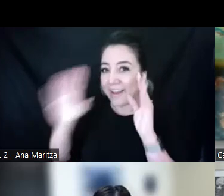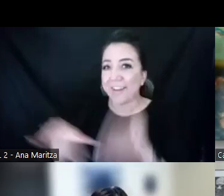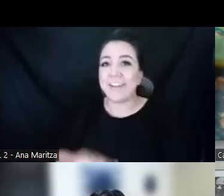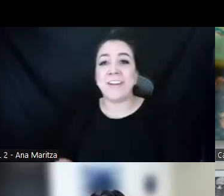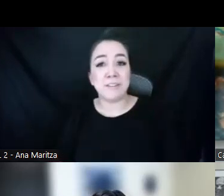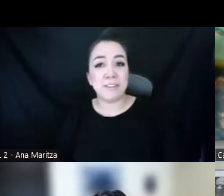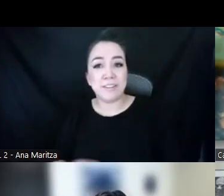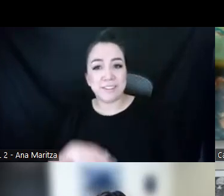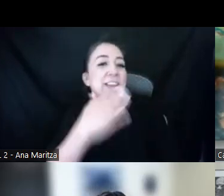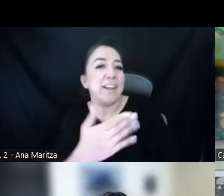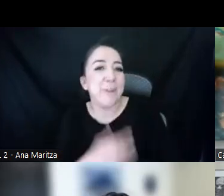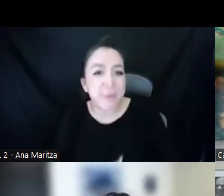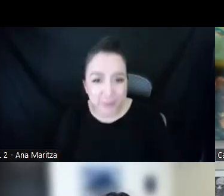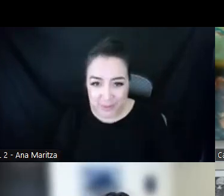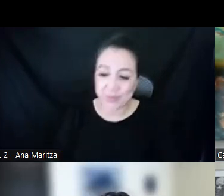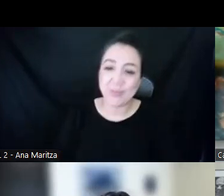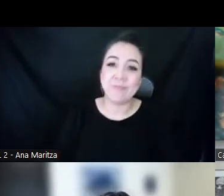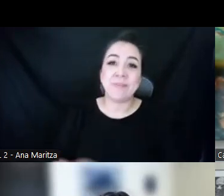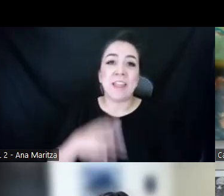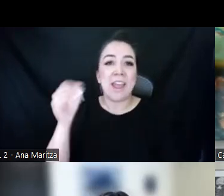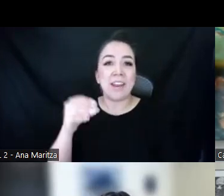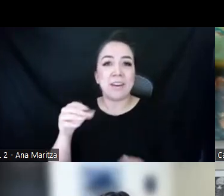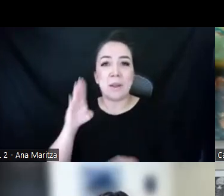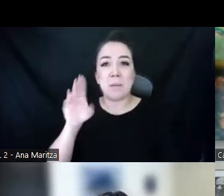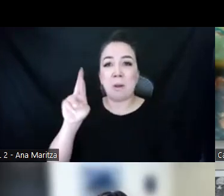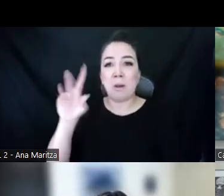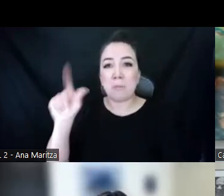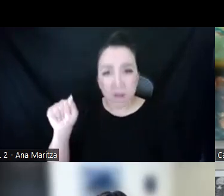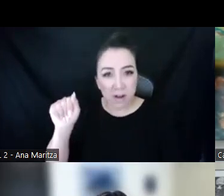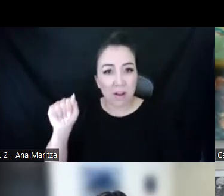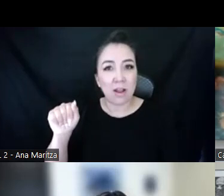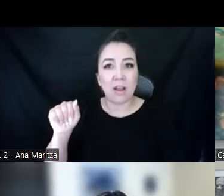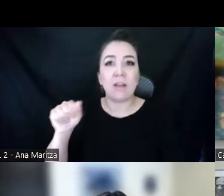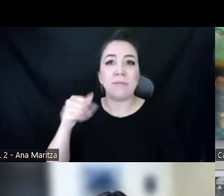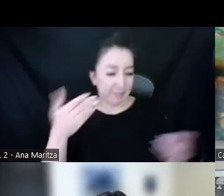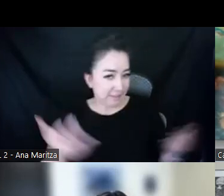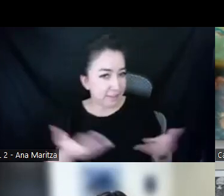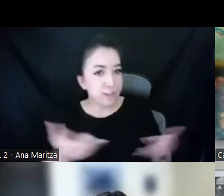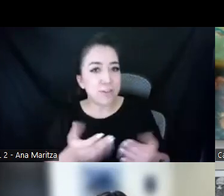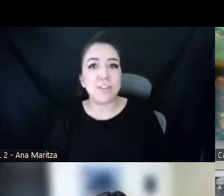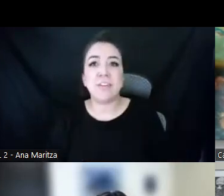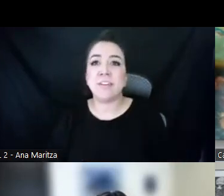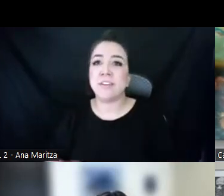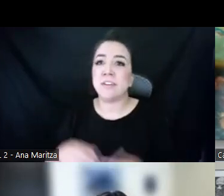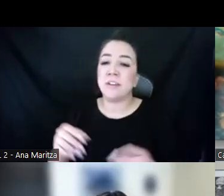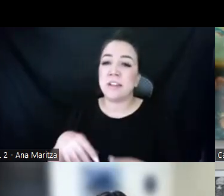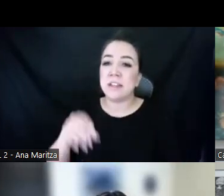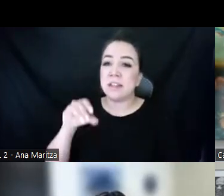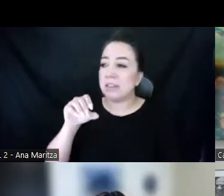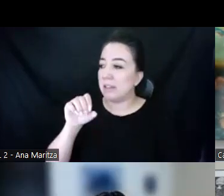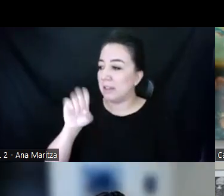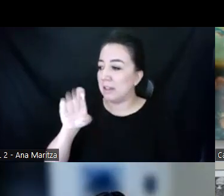want to? Thank you. And then Barbara McClendon Here. and Celine